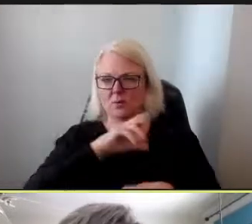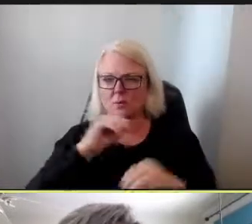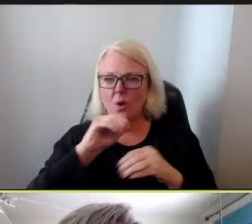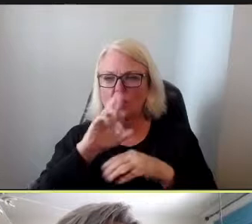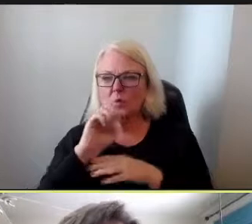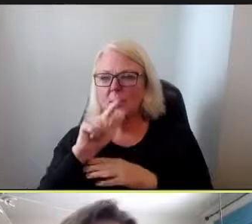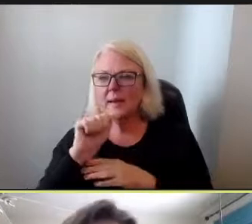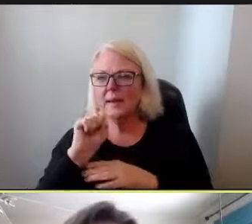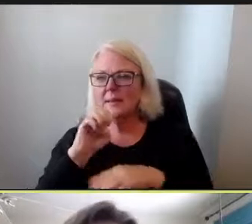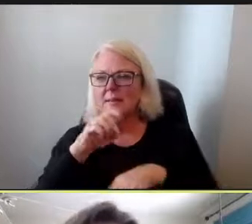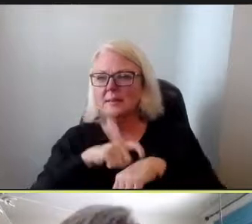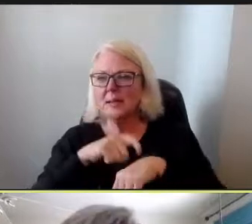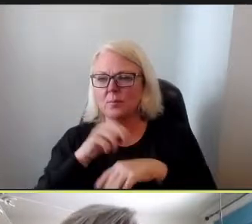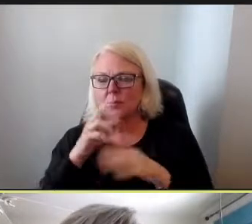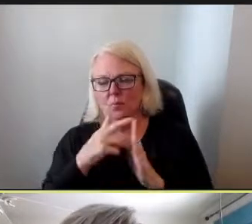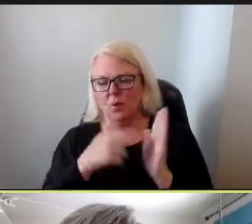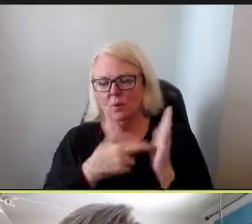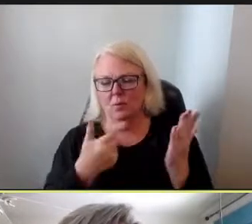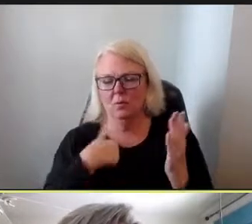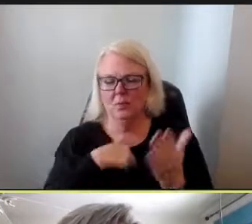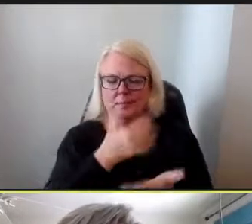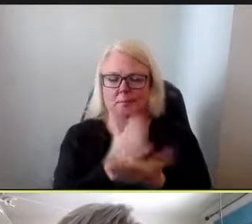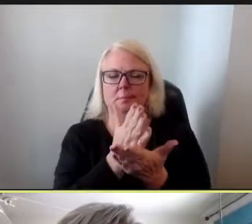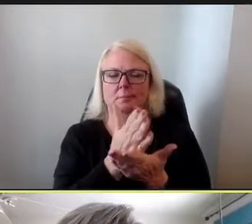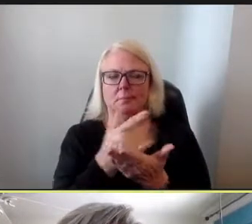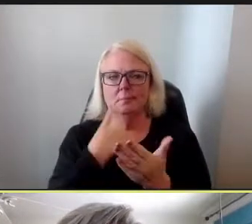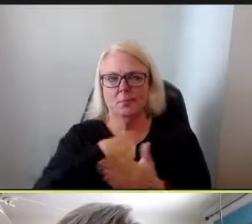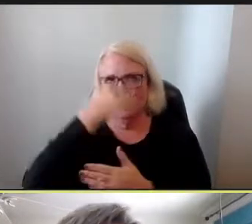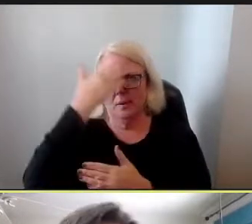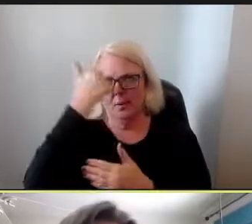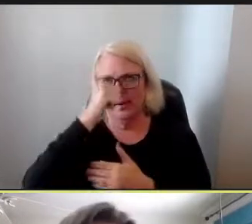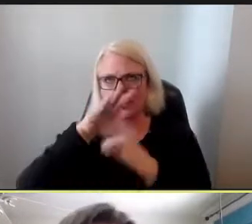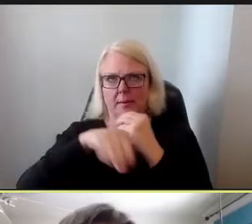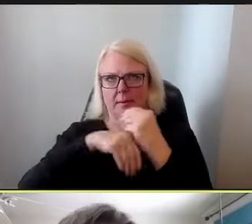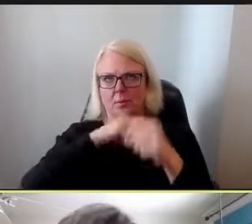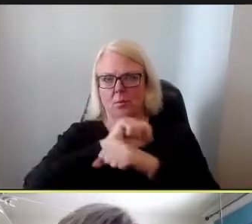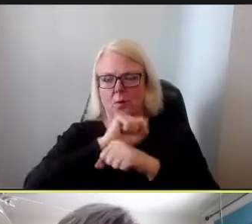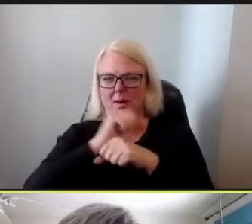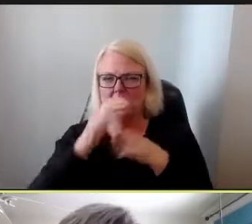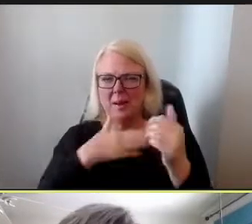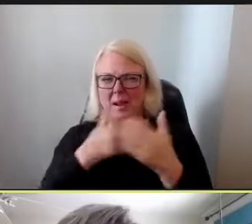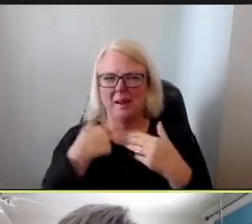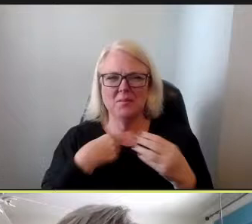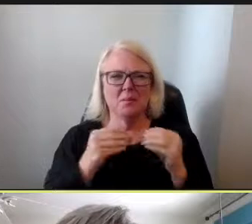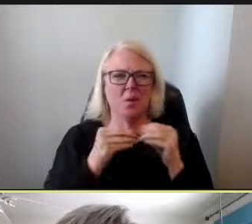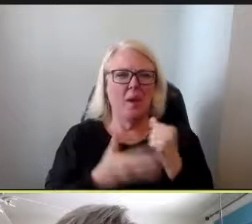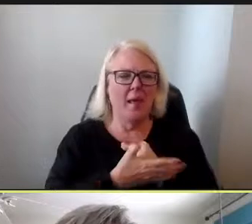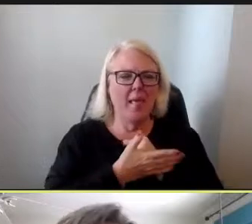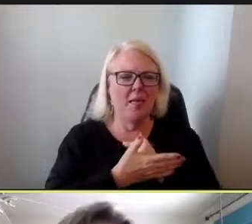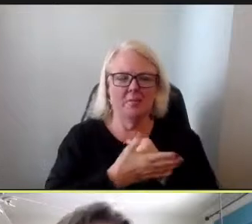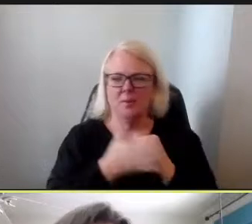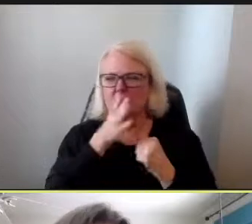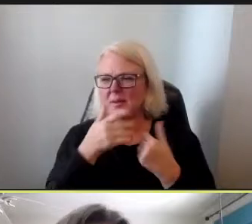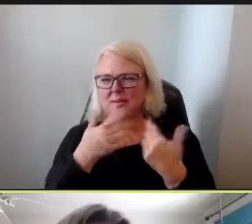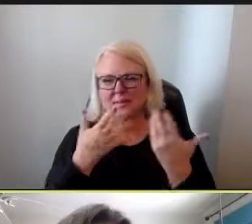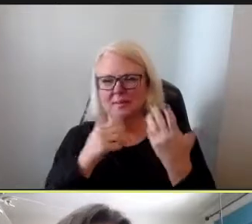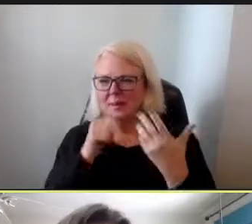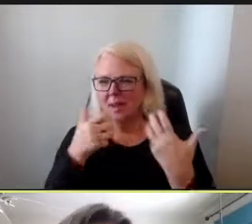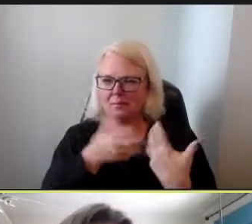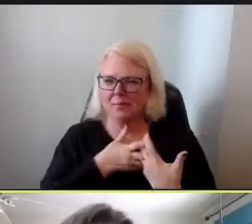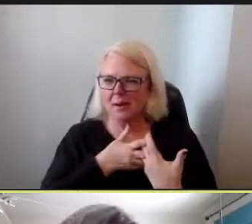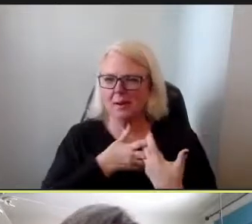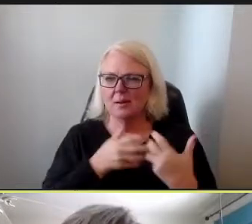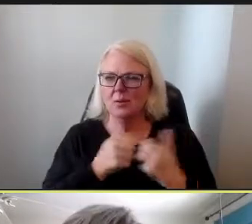rule, and we abruptly stopped. We knew that any additional work, even if we had more assistance, would simply not fit into